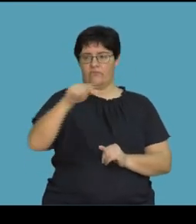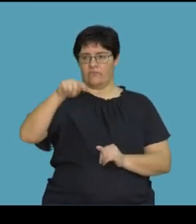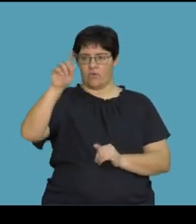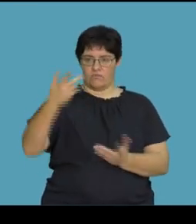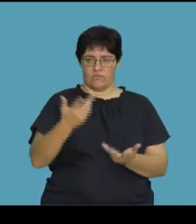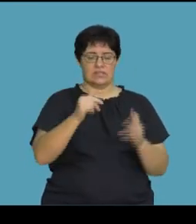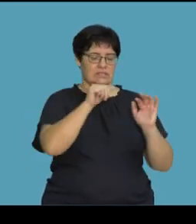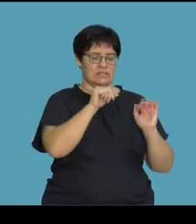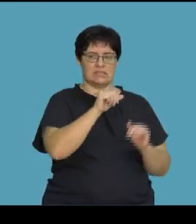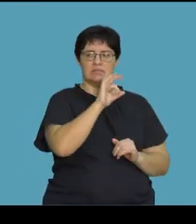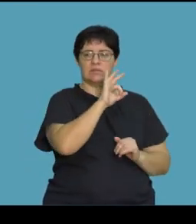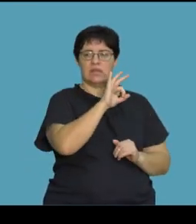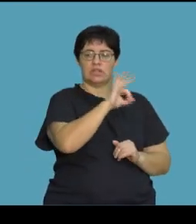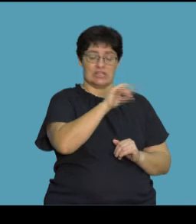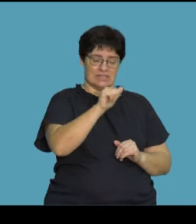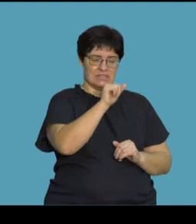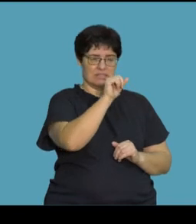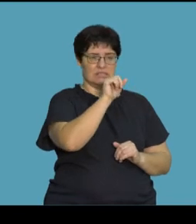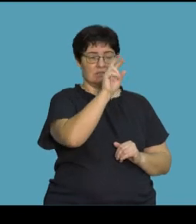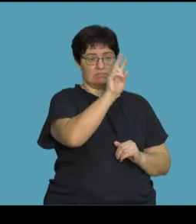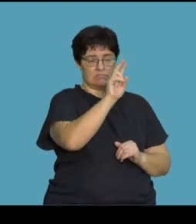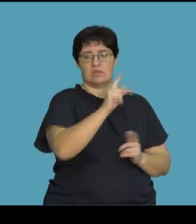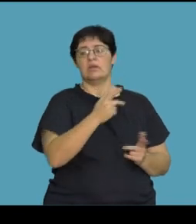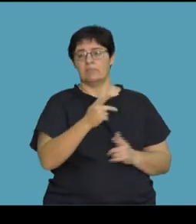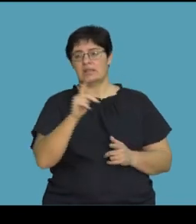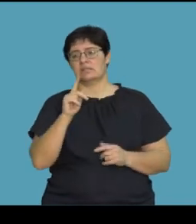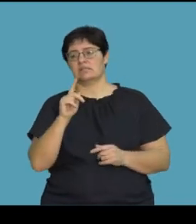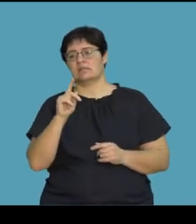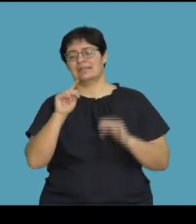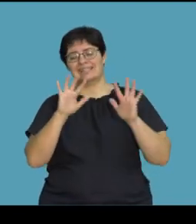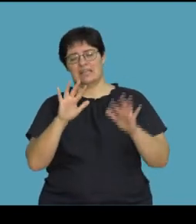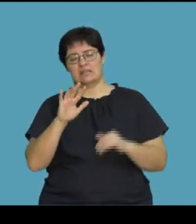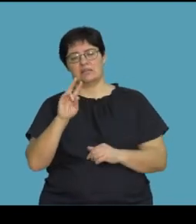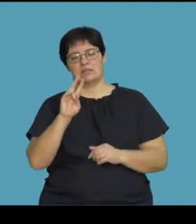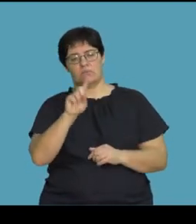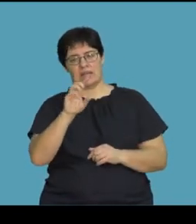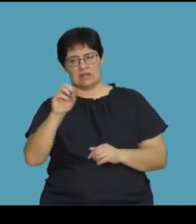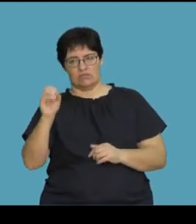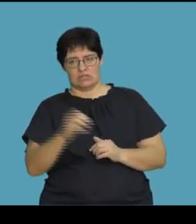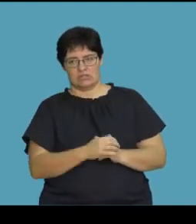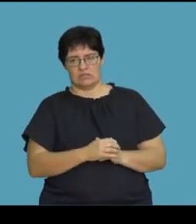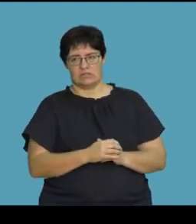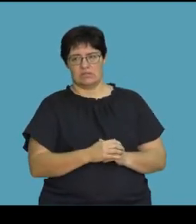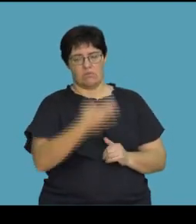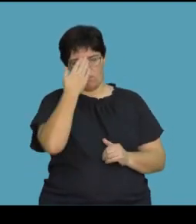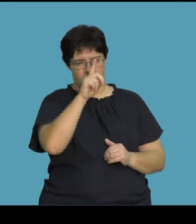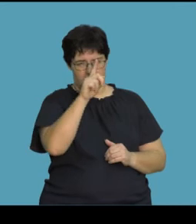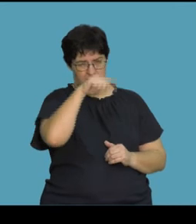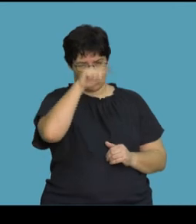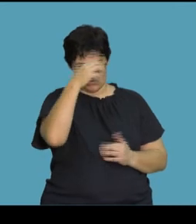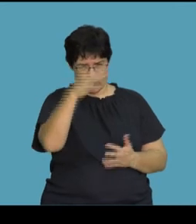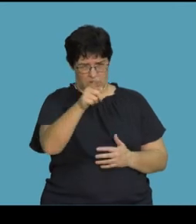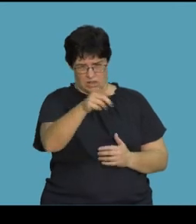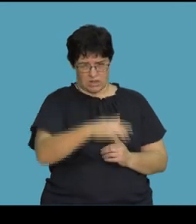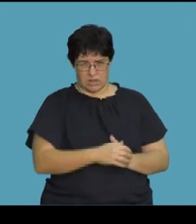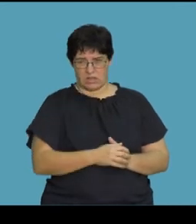you know 6 squared will be the same as 36 plus 10 squared will be 100. I'm sure by now you